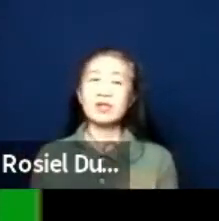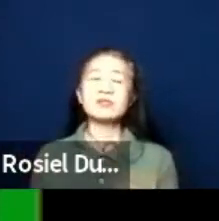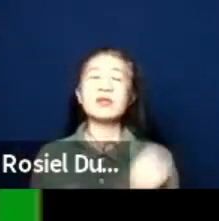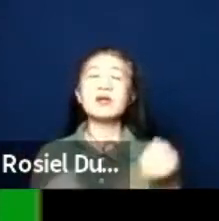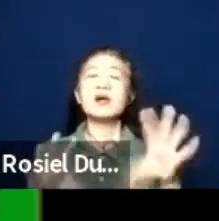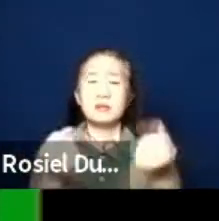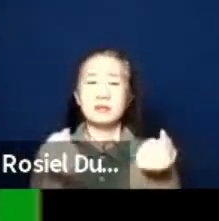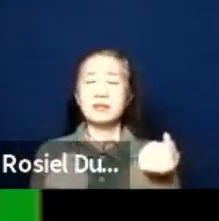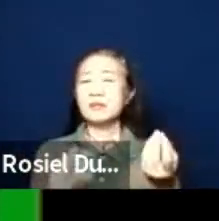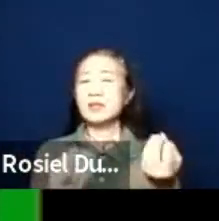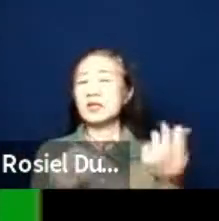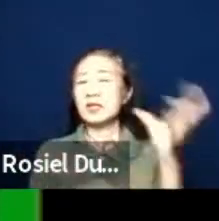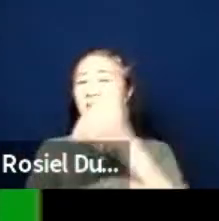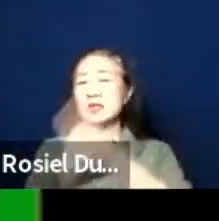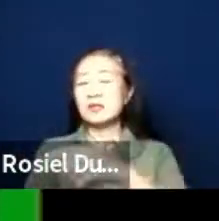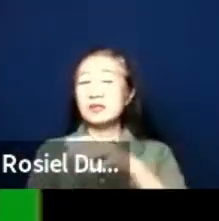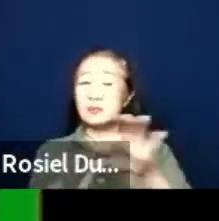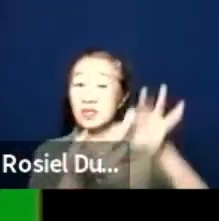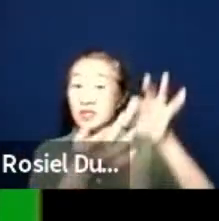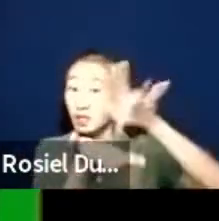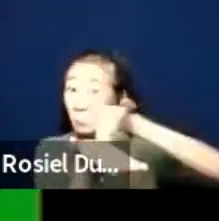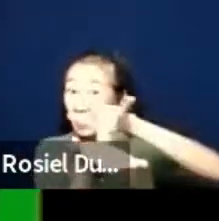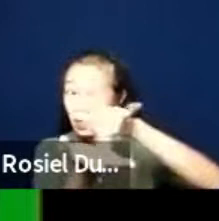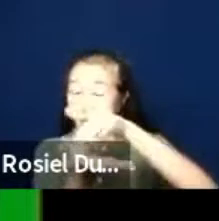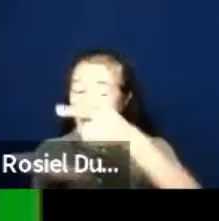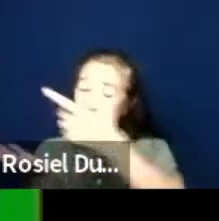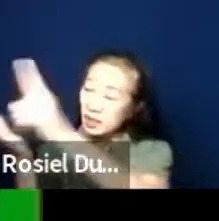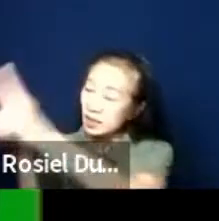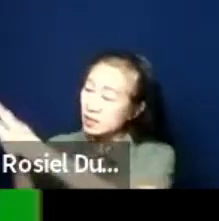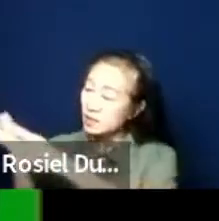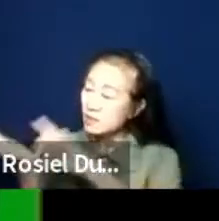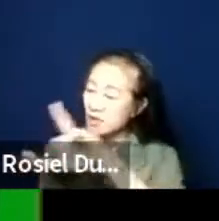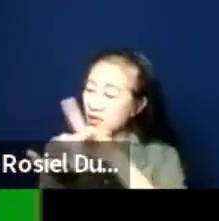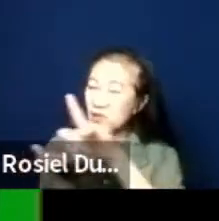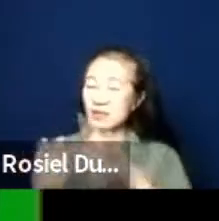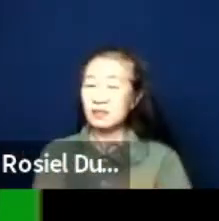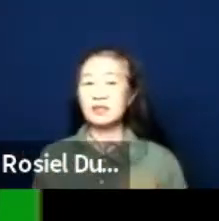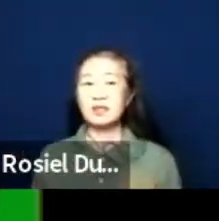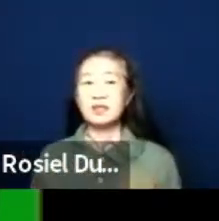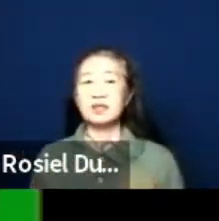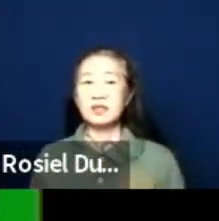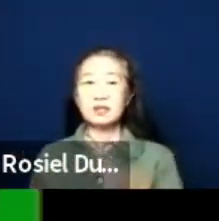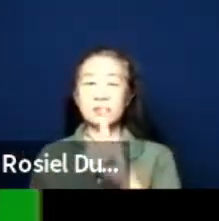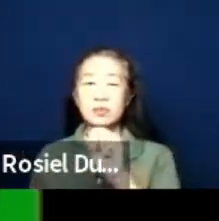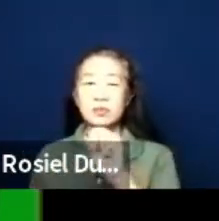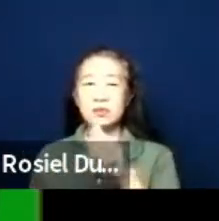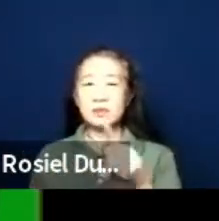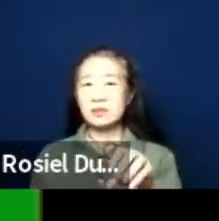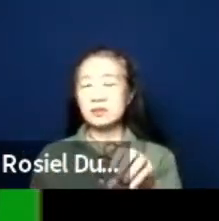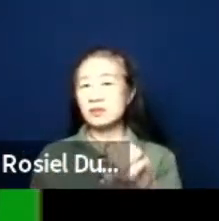days, especially for prescription medicines, a list of medications, dosage, and